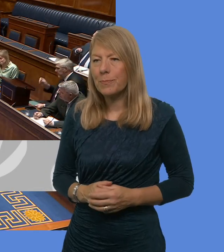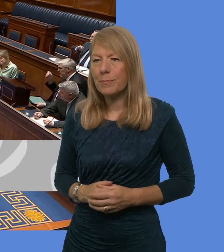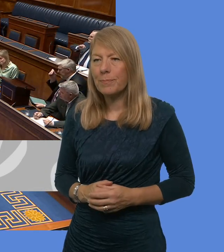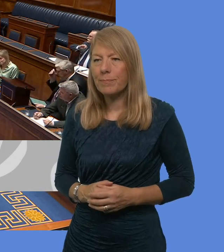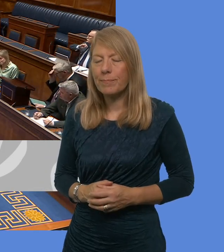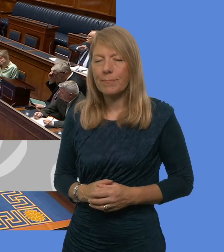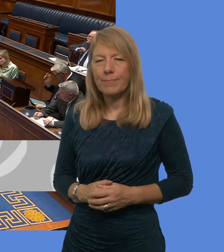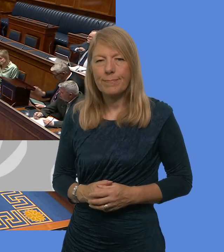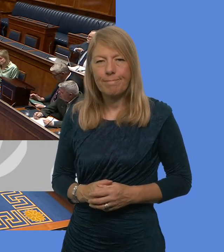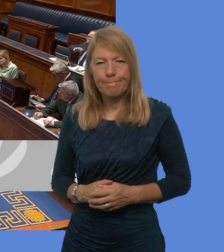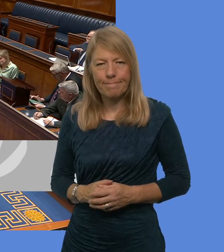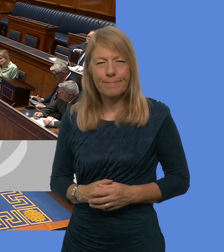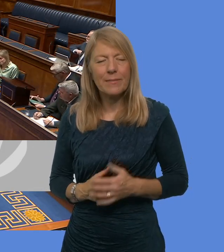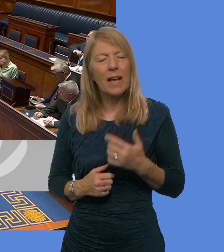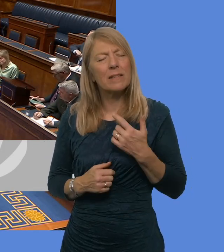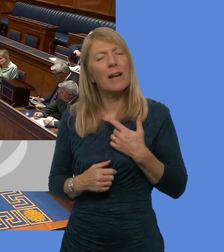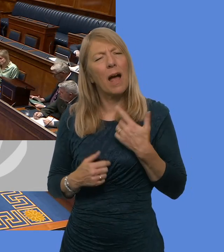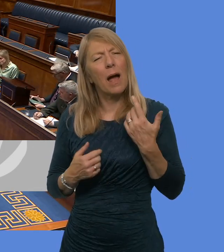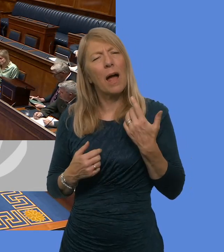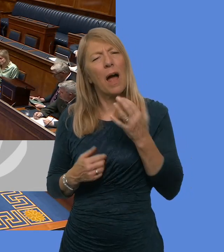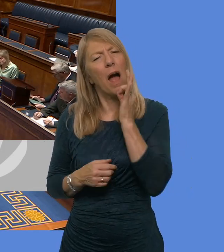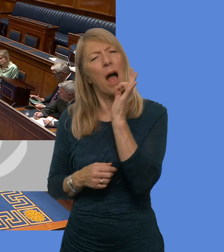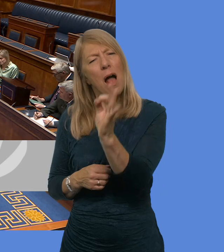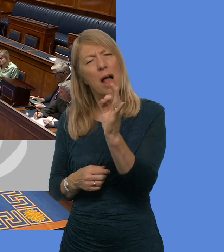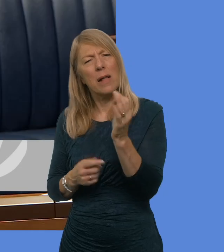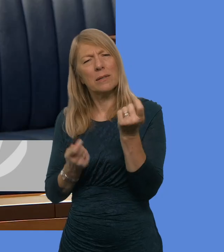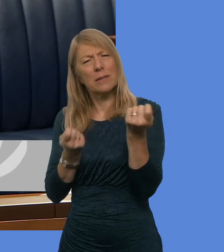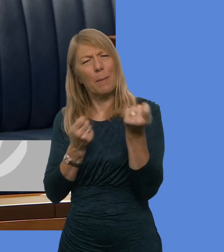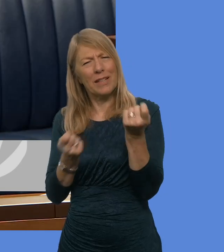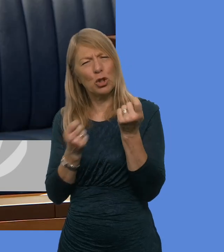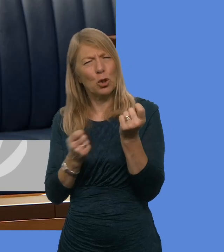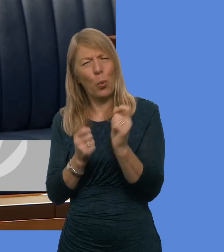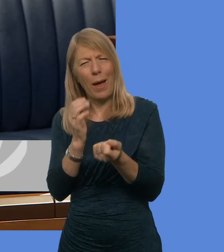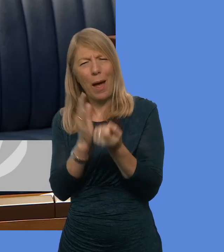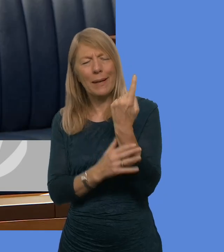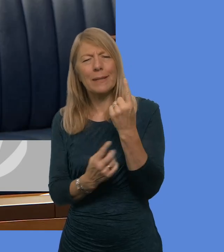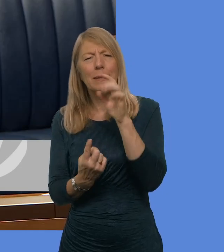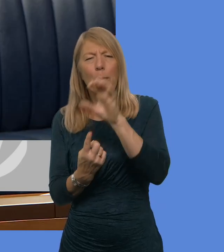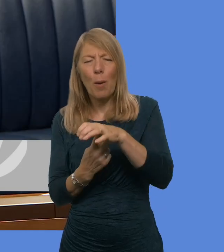the Minister for the status of the Departmental Taxi Advisory Forum.